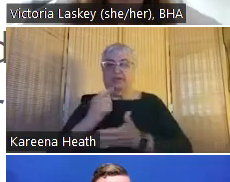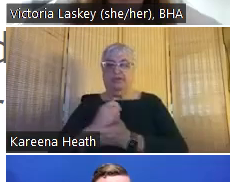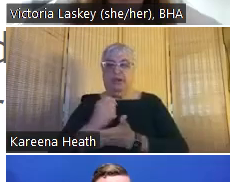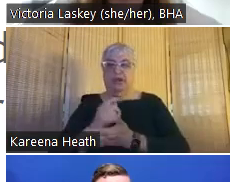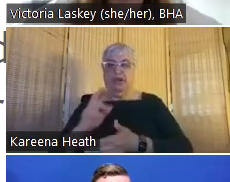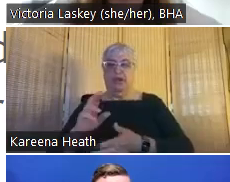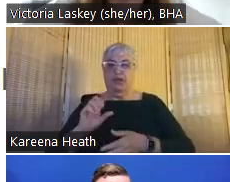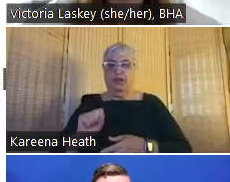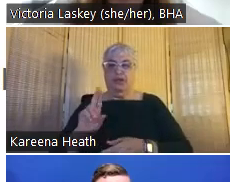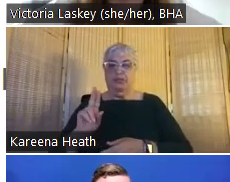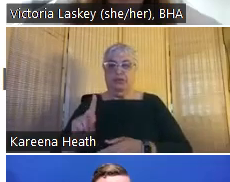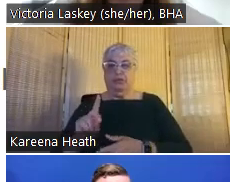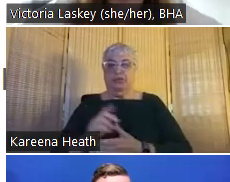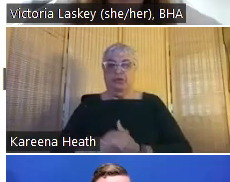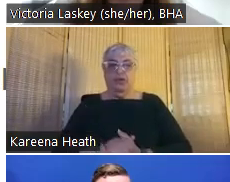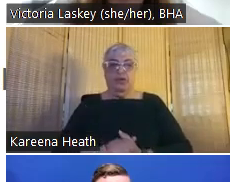use disorder.